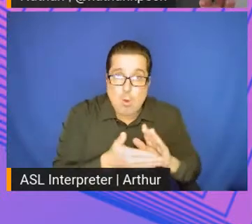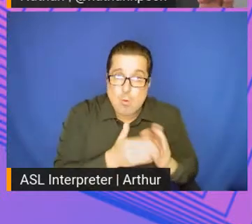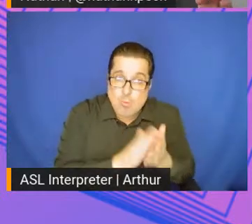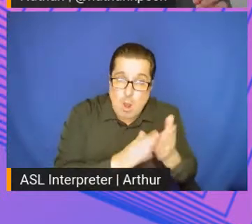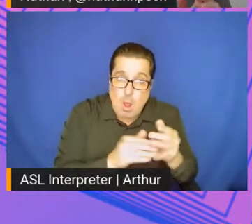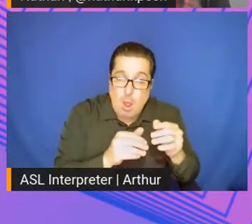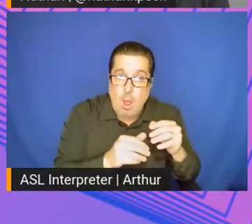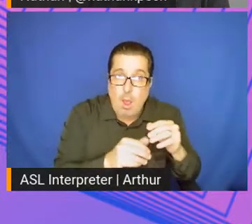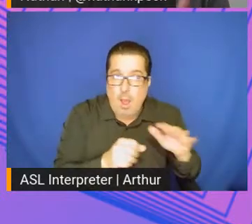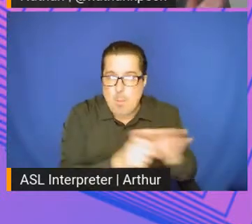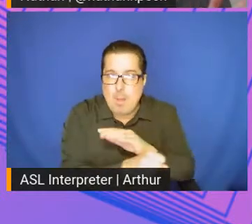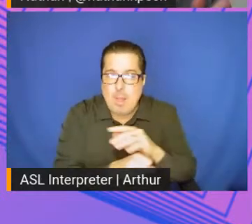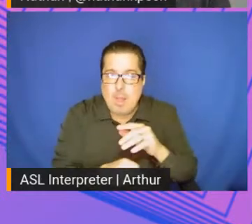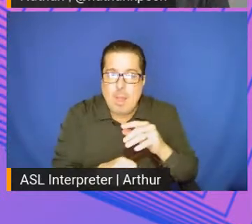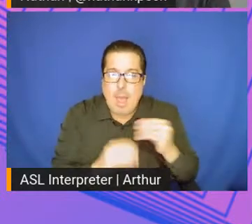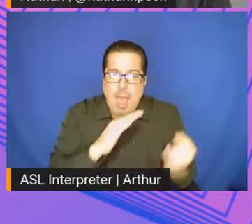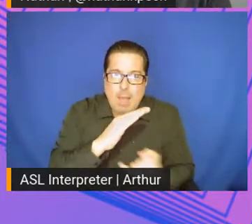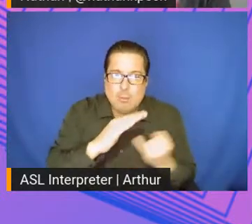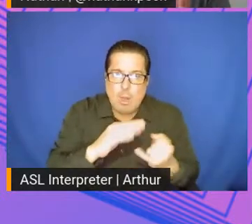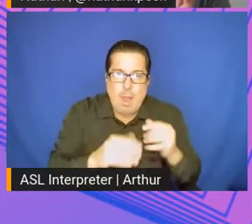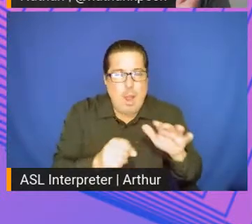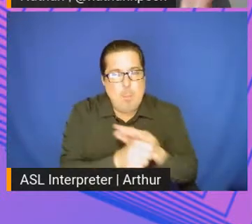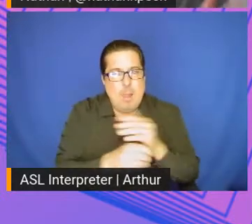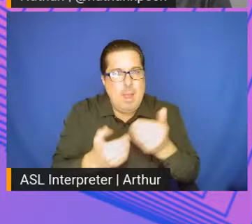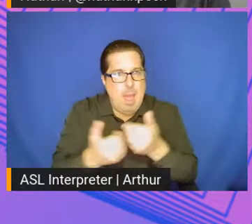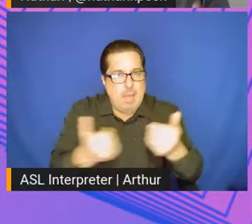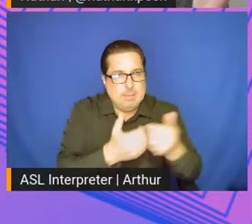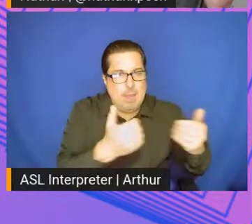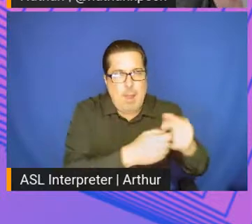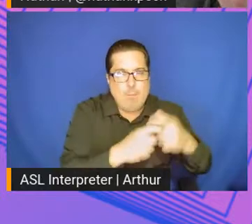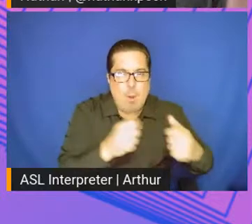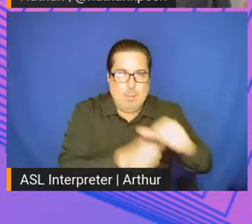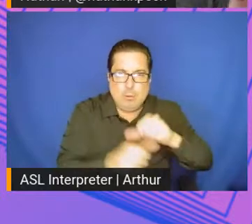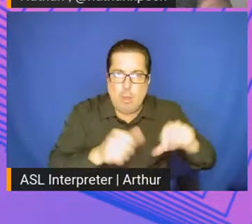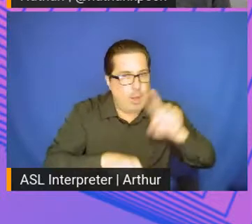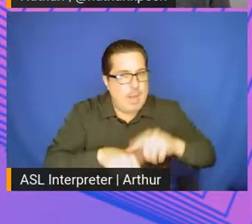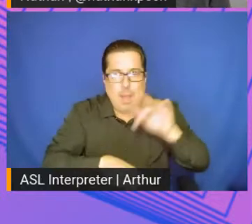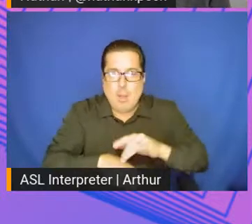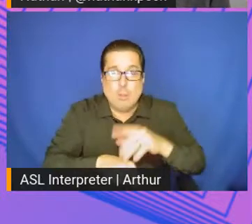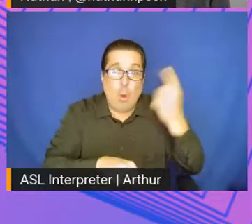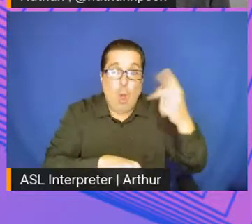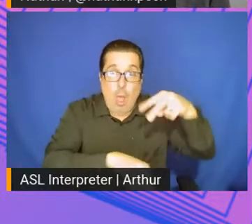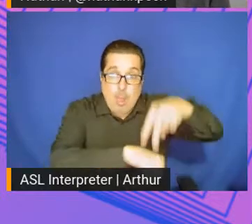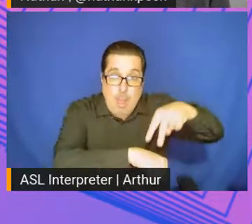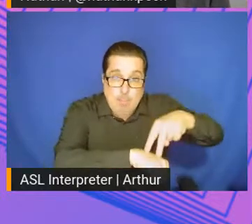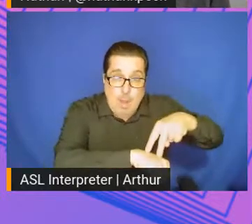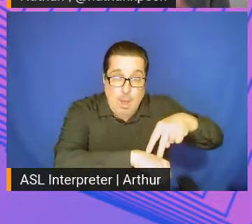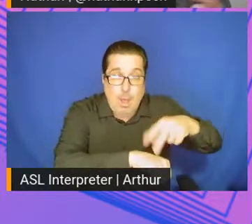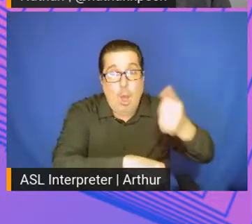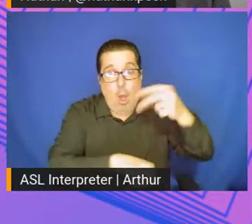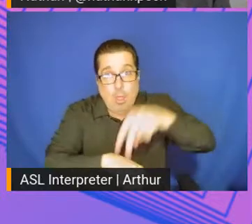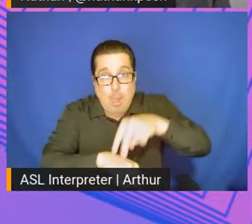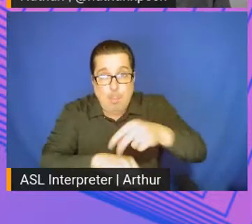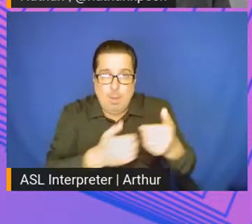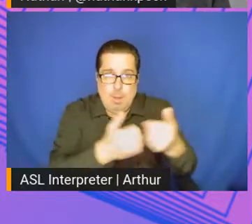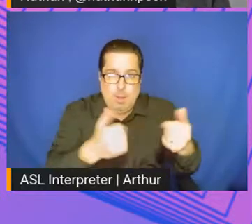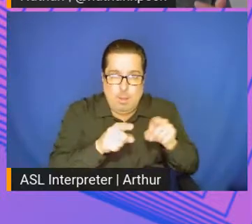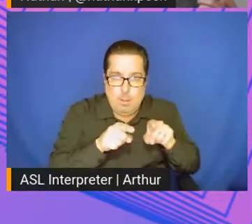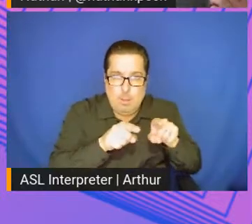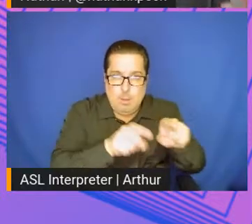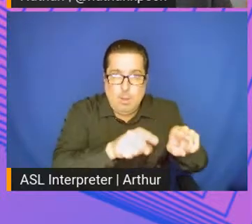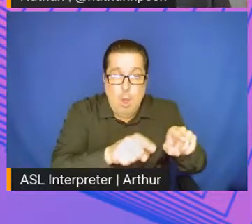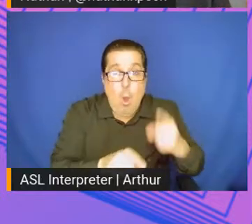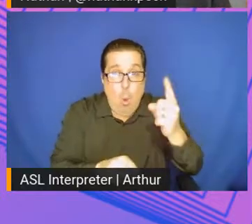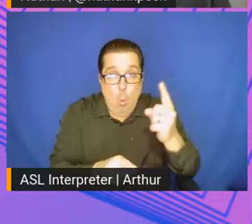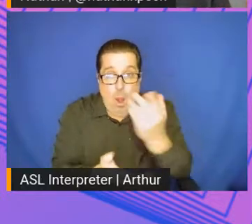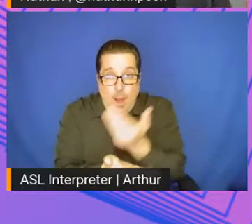isolated execution environments where they can't touch each other. So one Lambda function and another Lambda function are separated from each other. One container